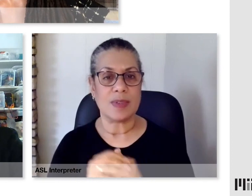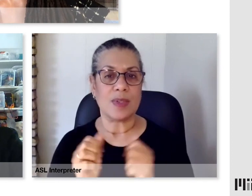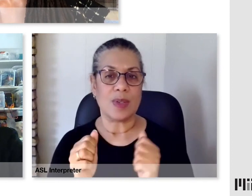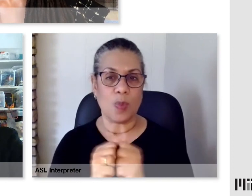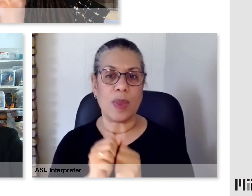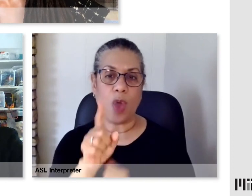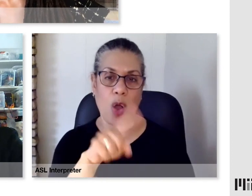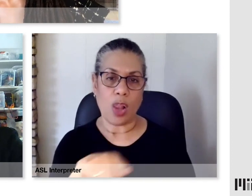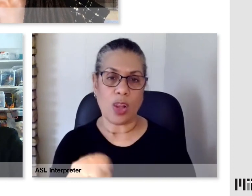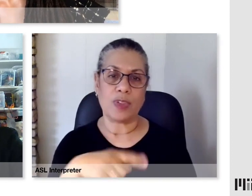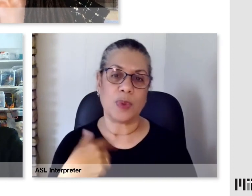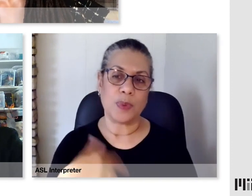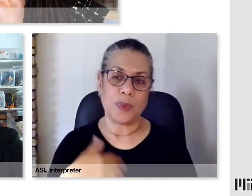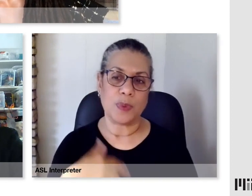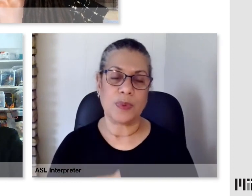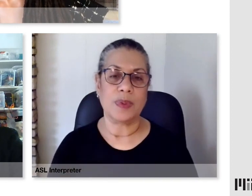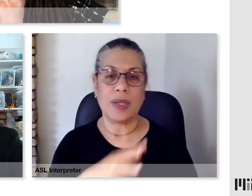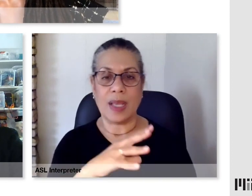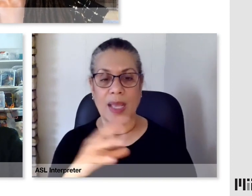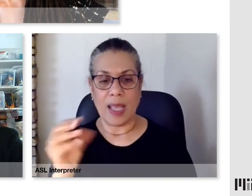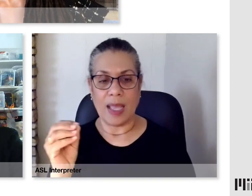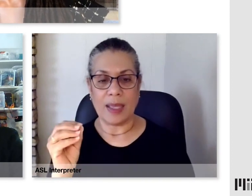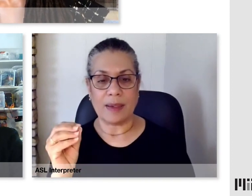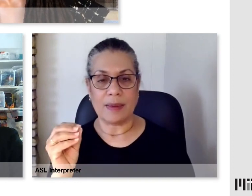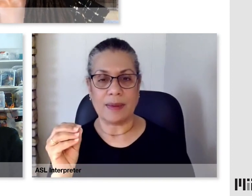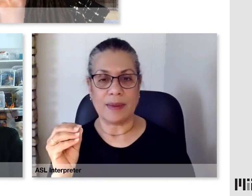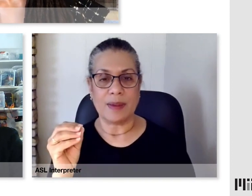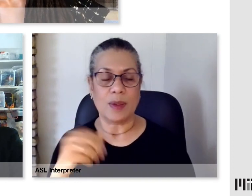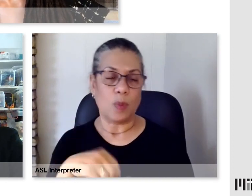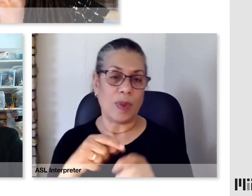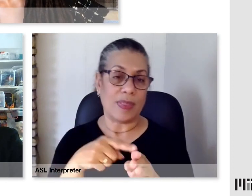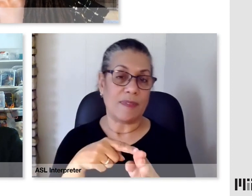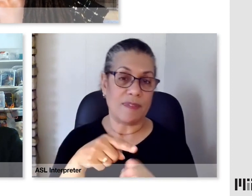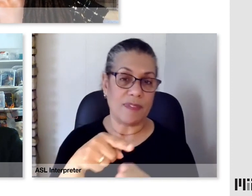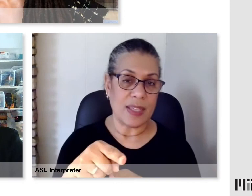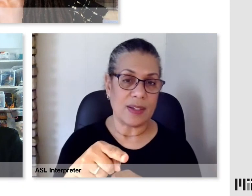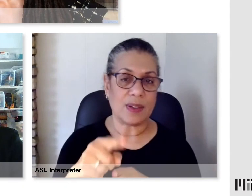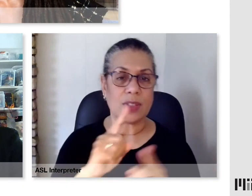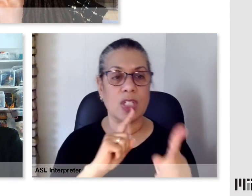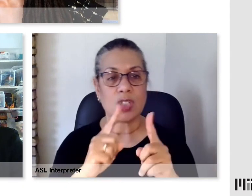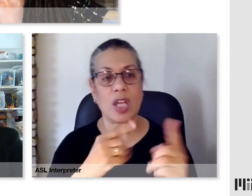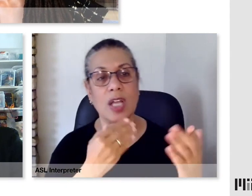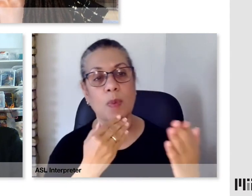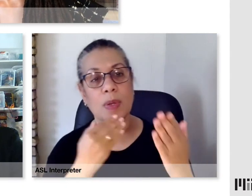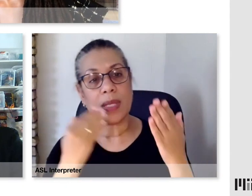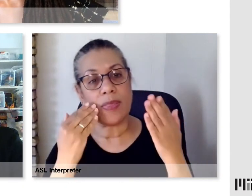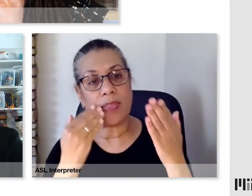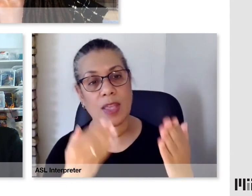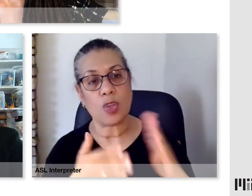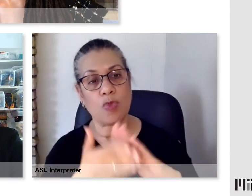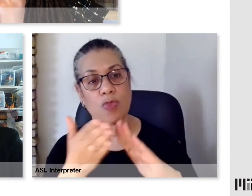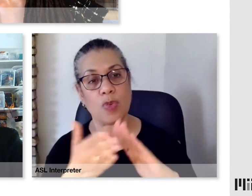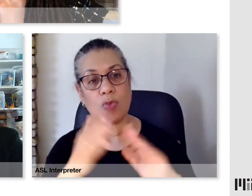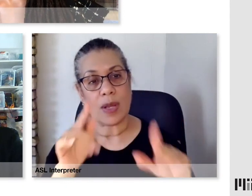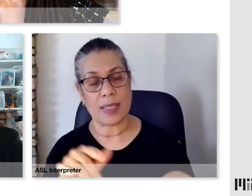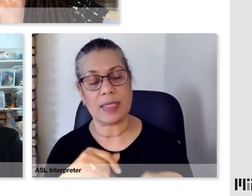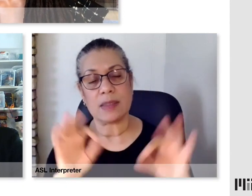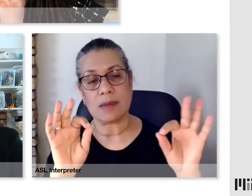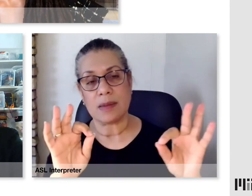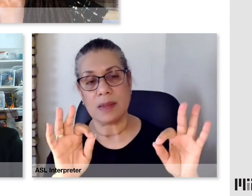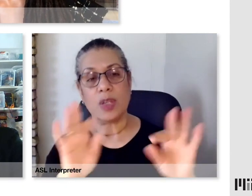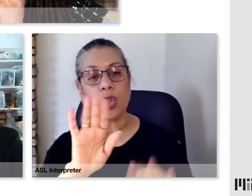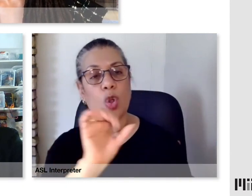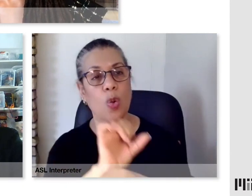know, with the insights that have been expressed across different fields. And Fox, thanks very much for your moderation of the panel, because I think your work really has sort